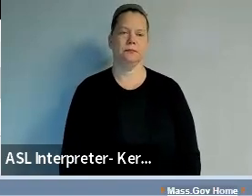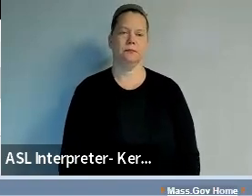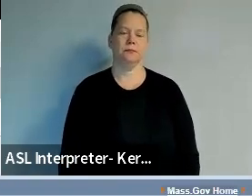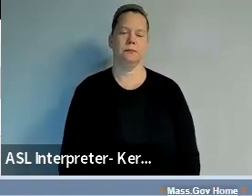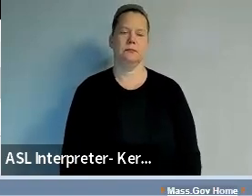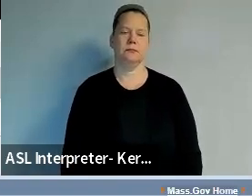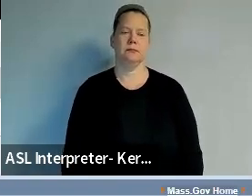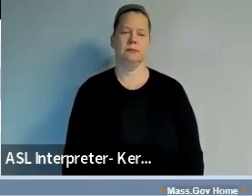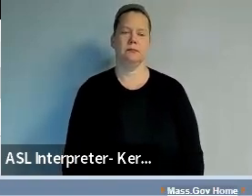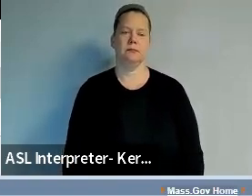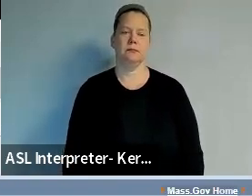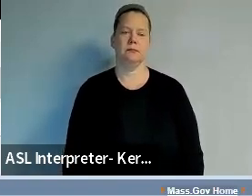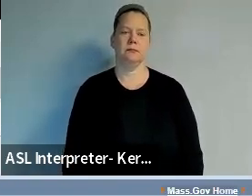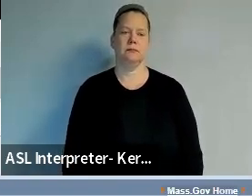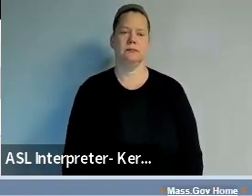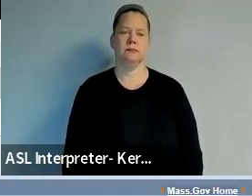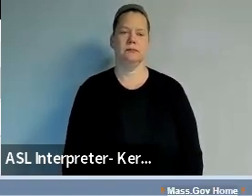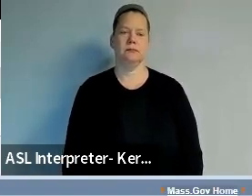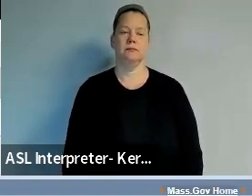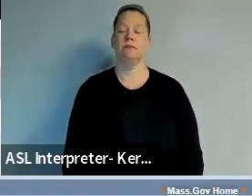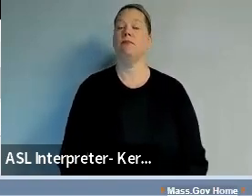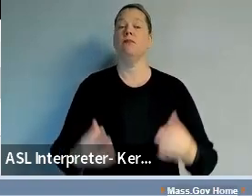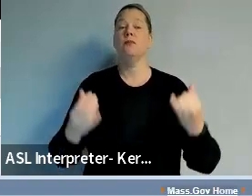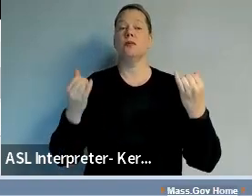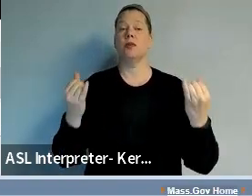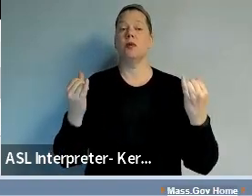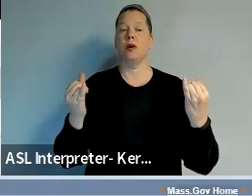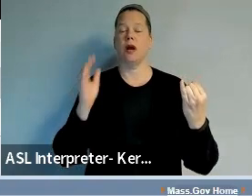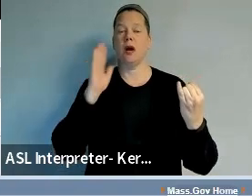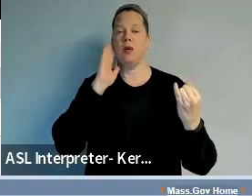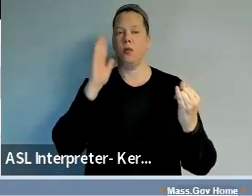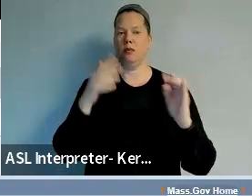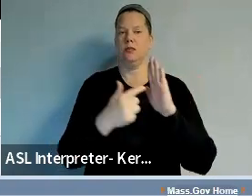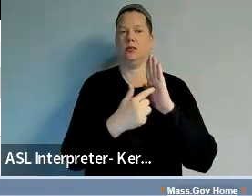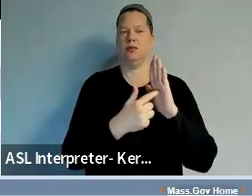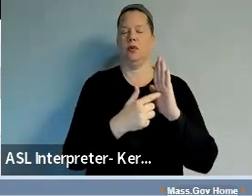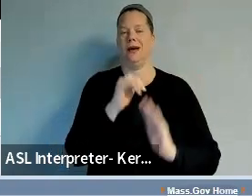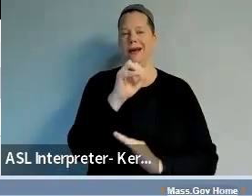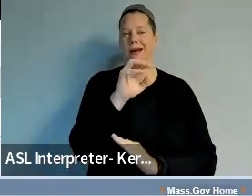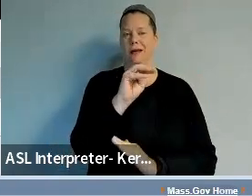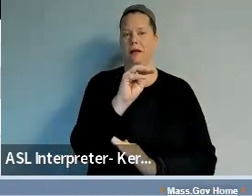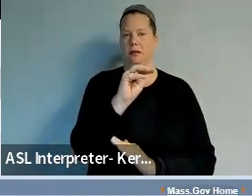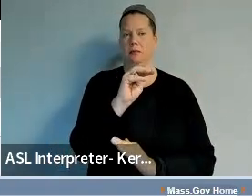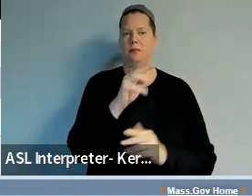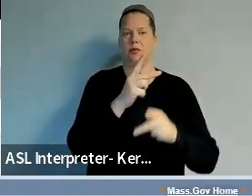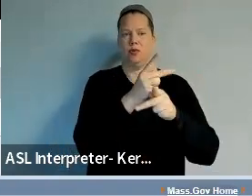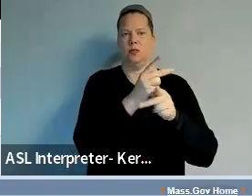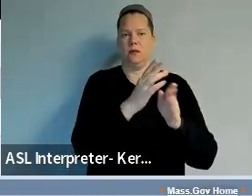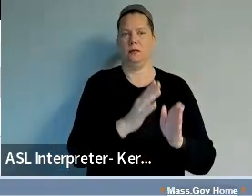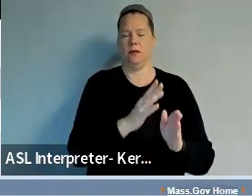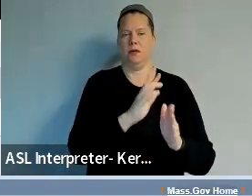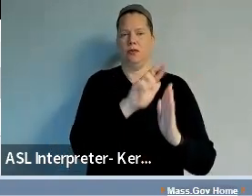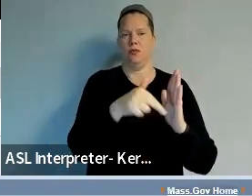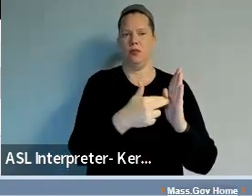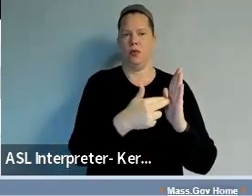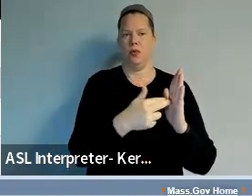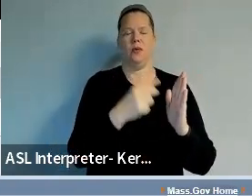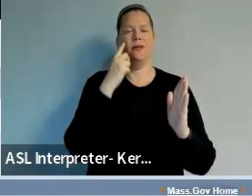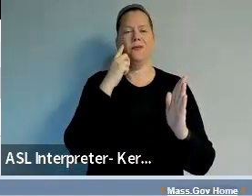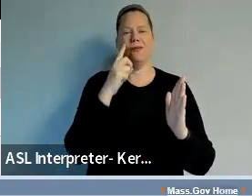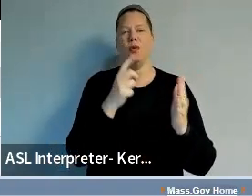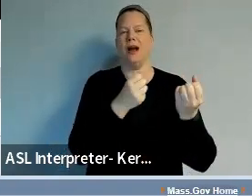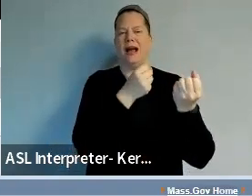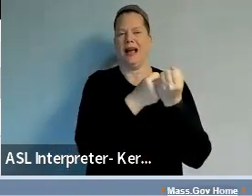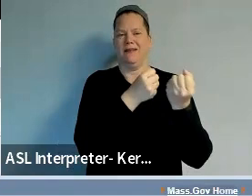We will start out as the IM supervisor role for Provider Advocates, Inc. to complete